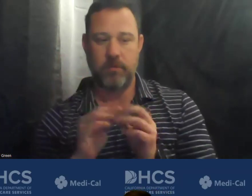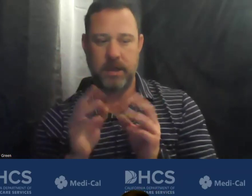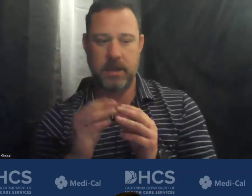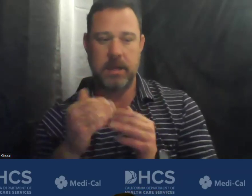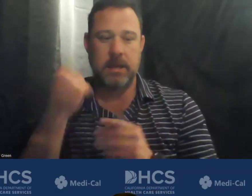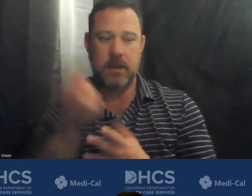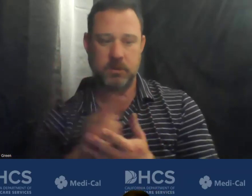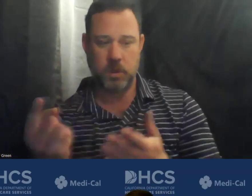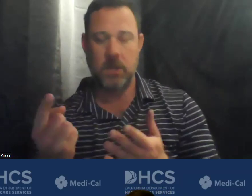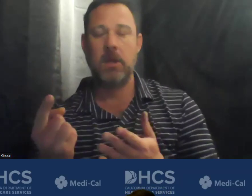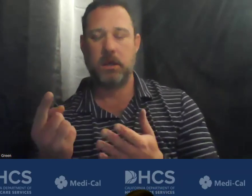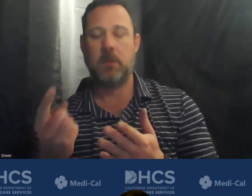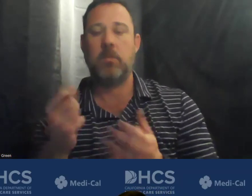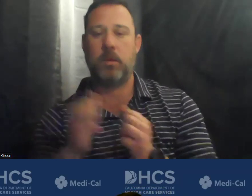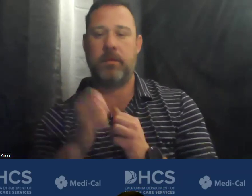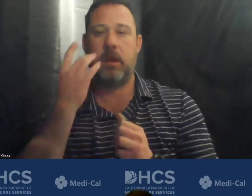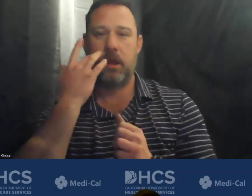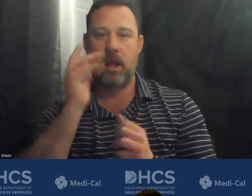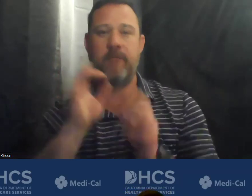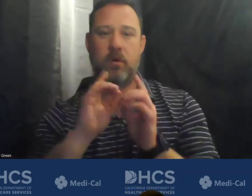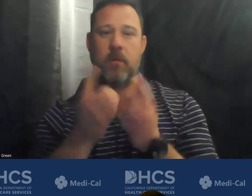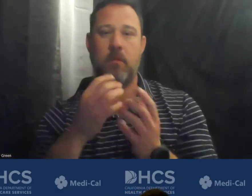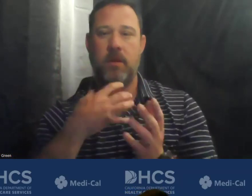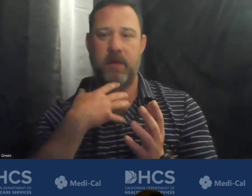next week, along with California Department on Aging.